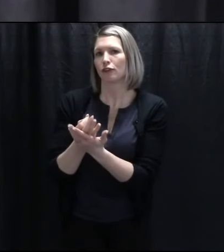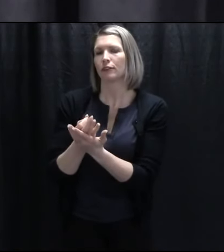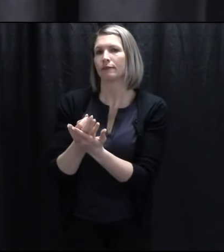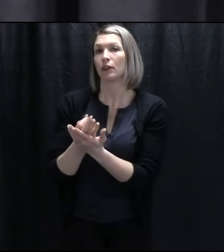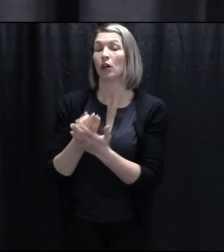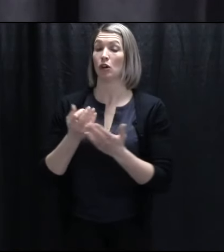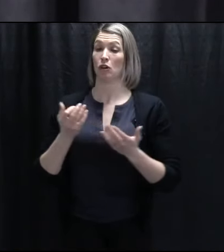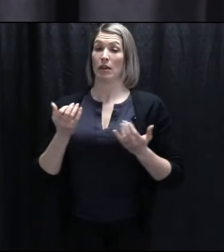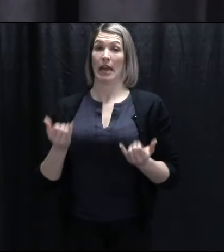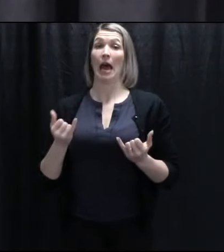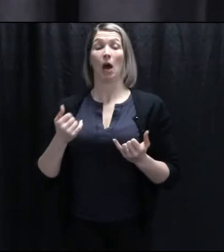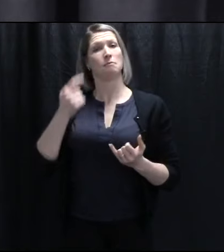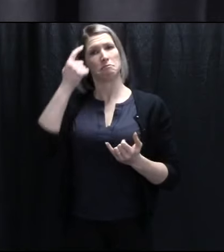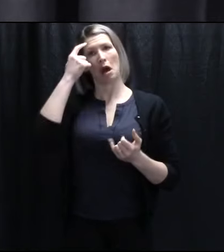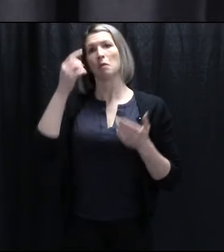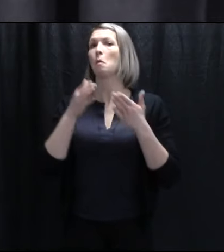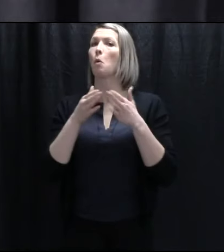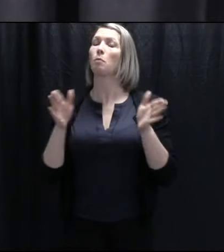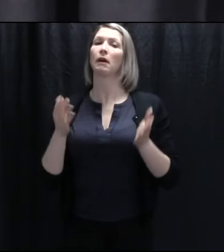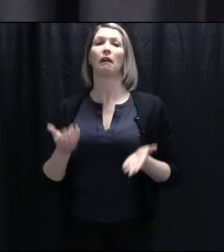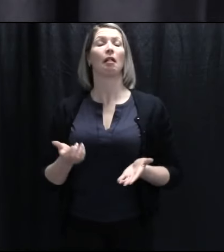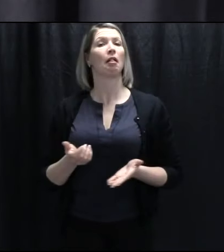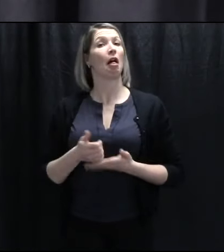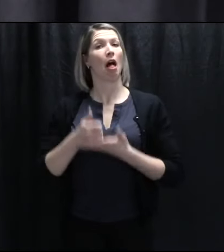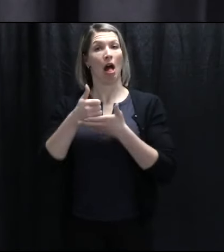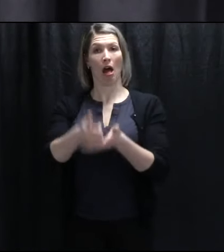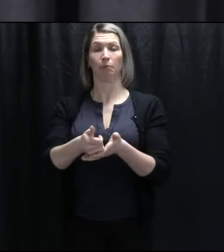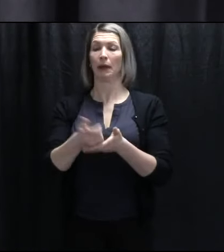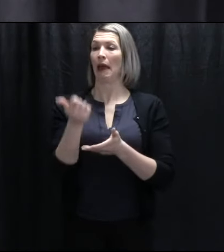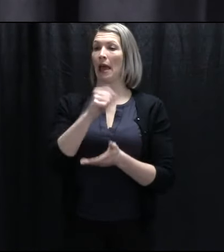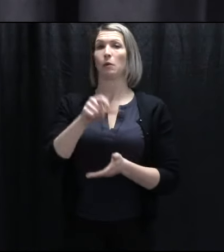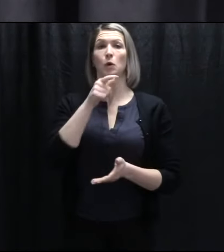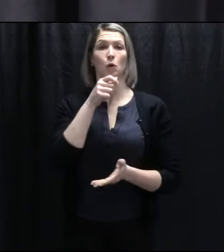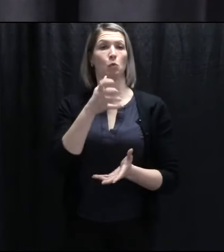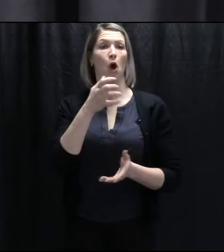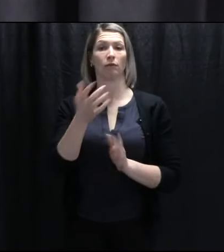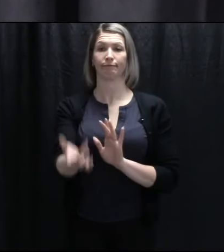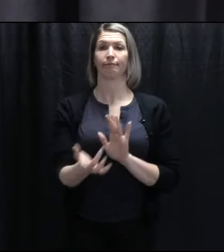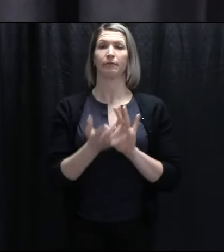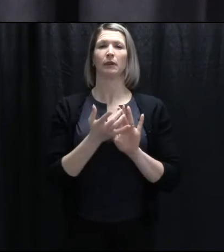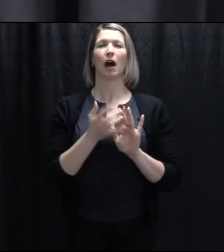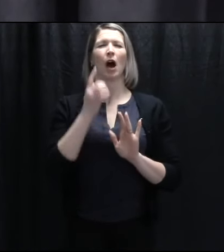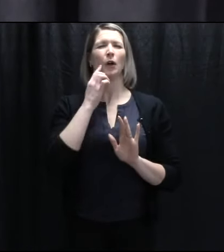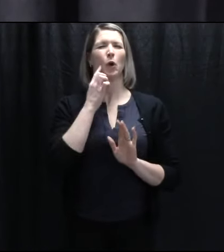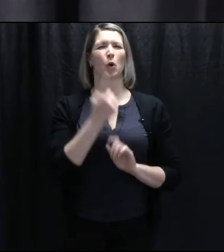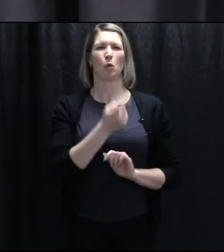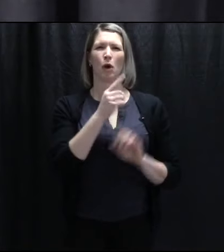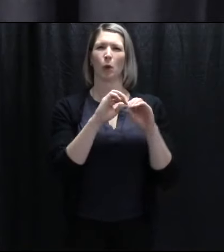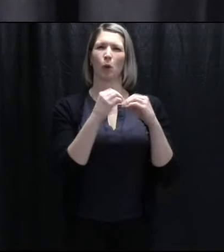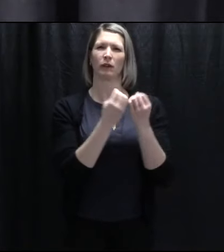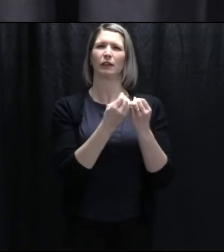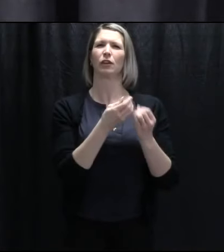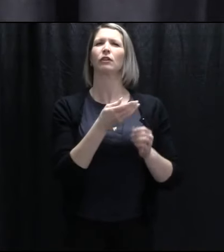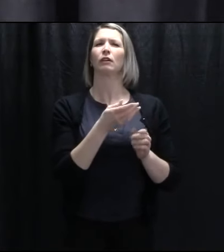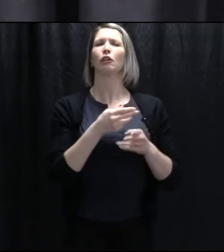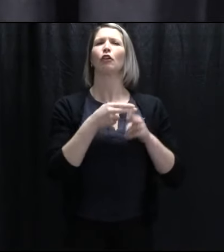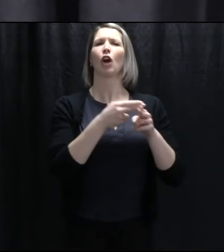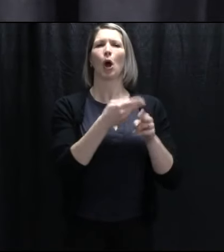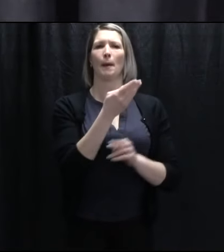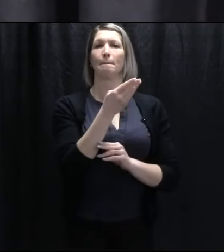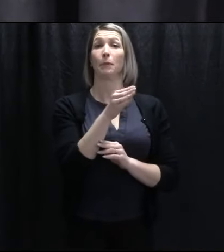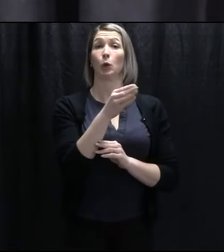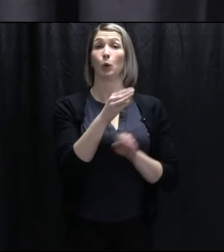I'm open to discussions with SHOP or places like that, Blue Door, who may be able to advise me differently, but as